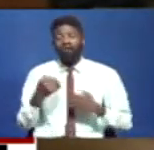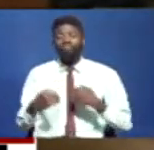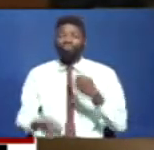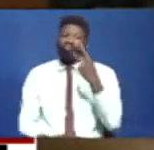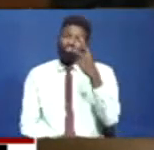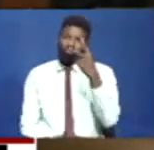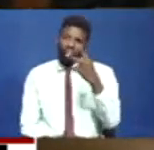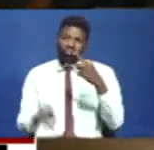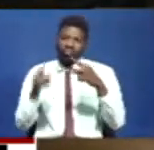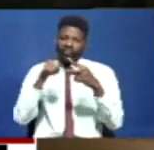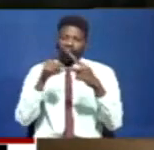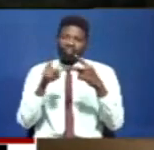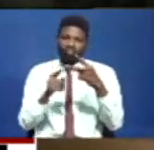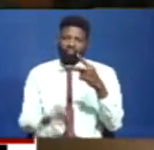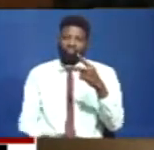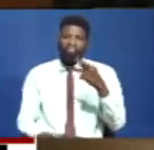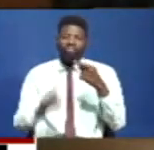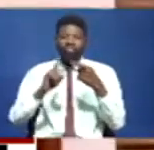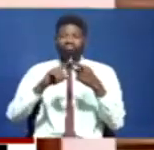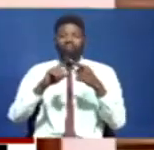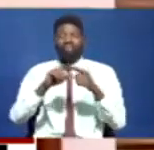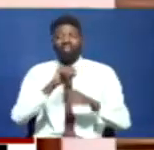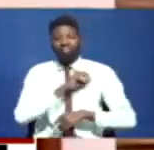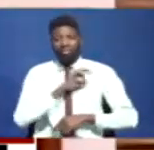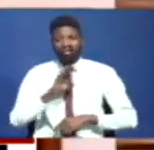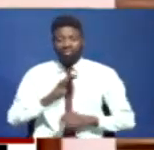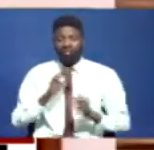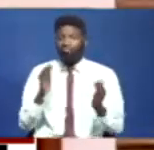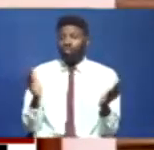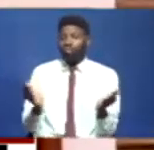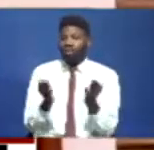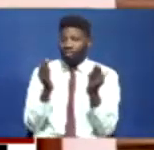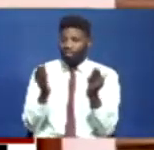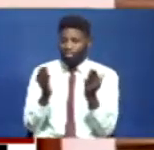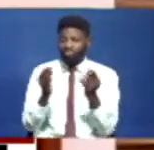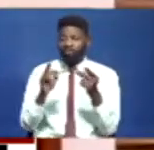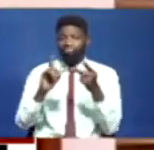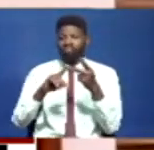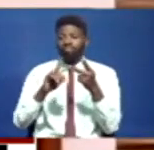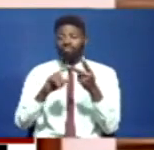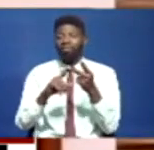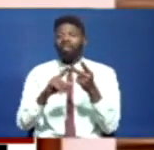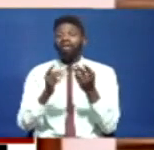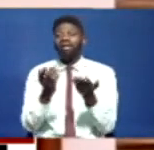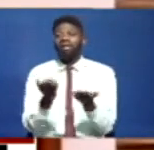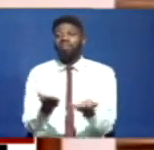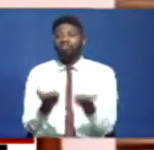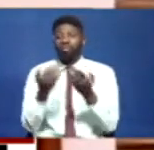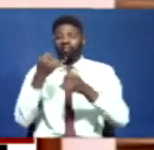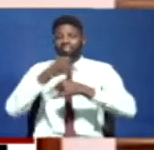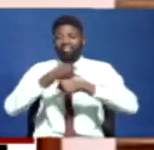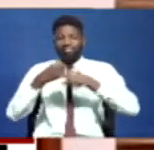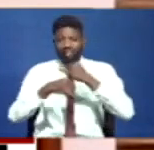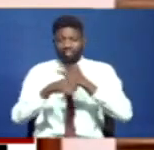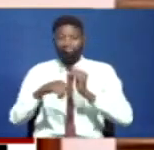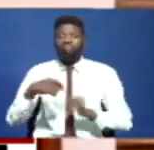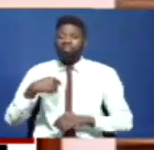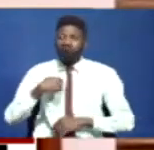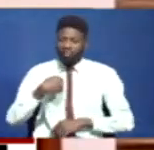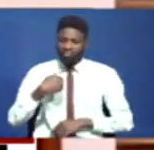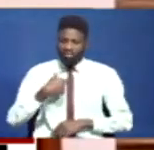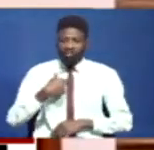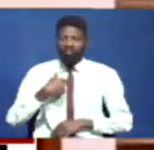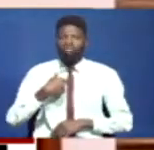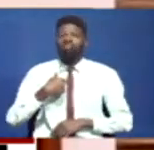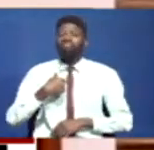component, staff welfare and improved infrastructure. I'm committed to ensure that KBC